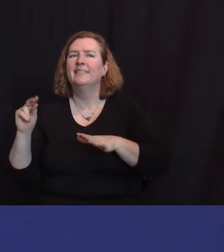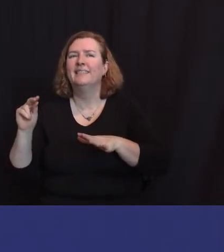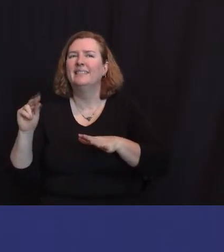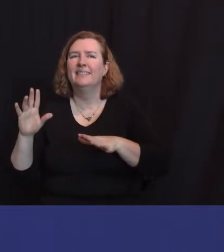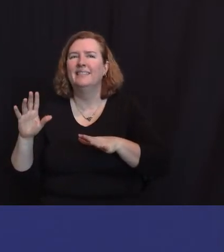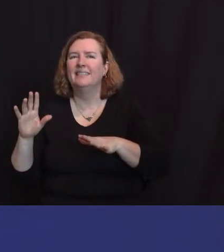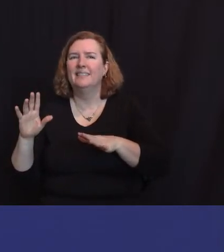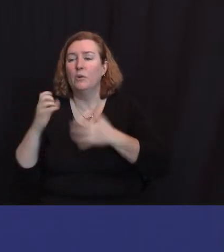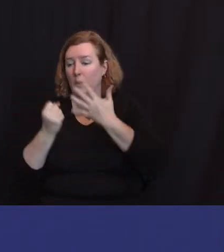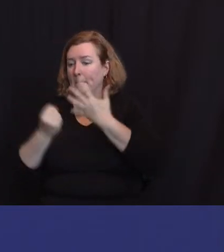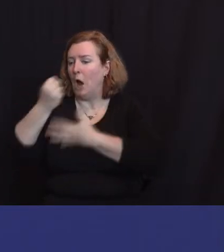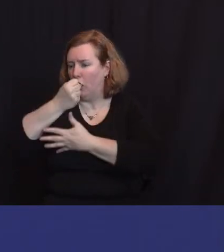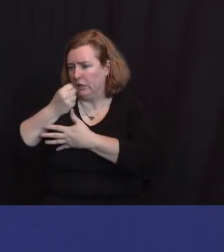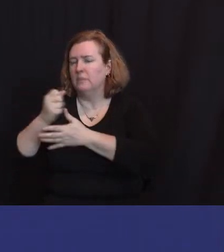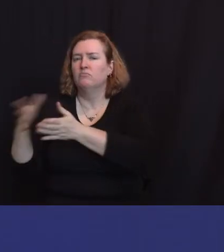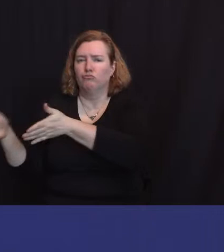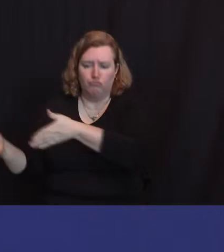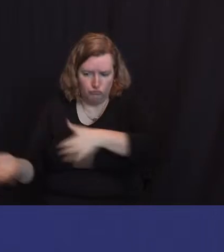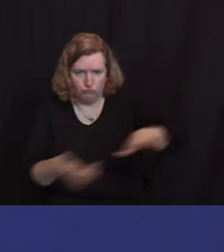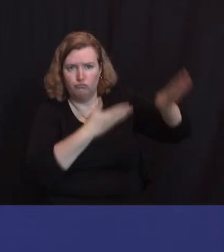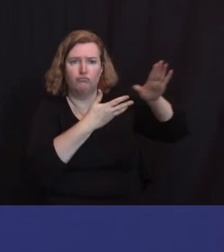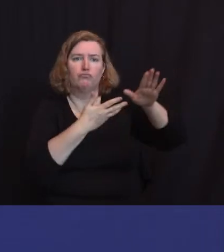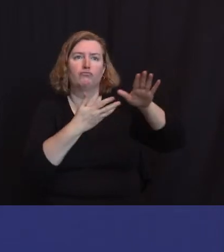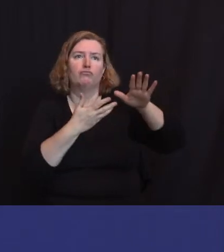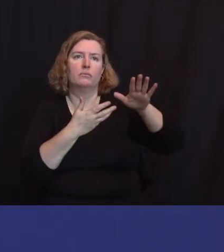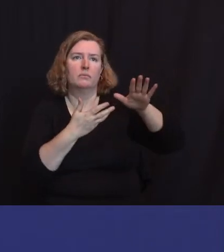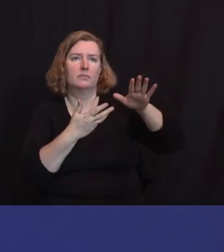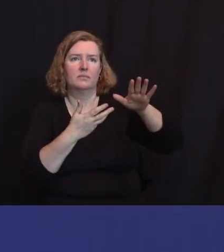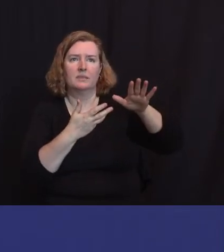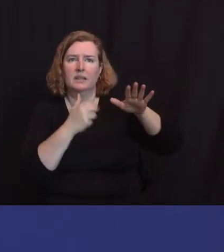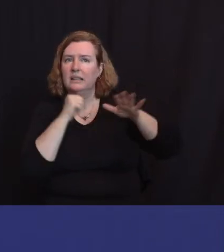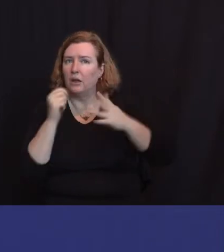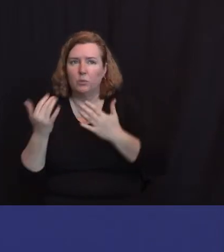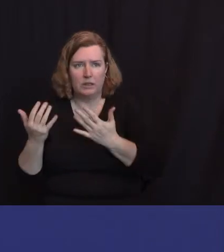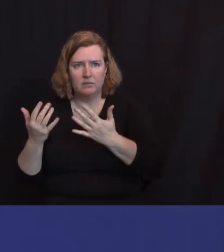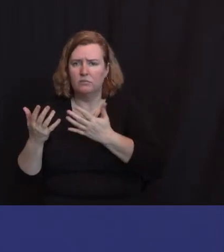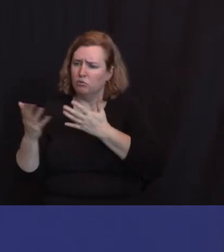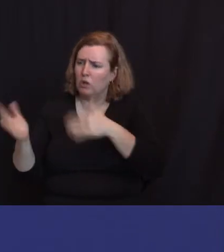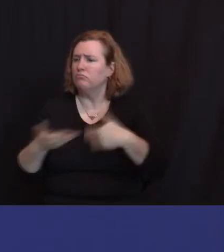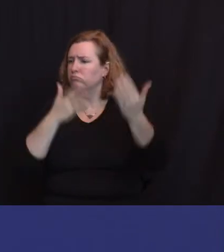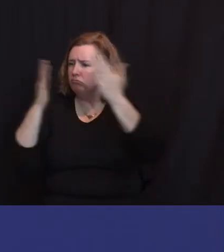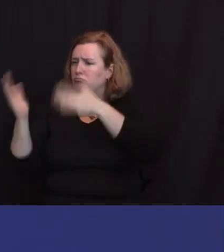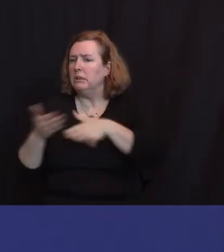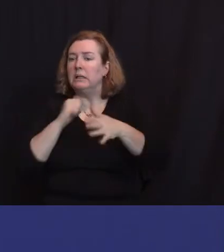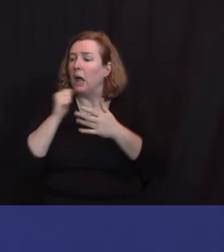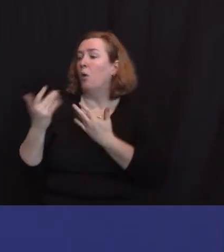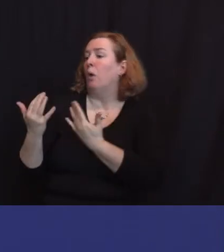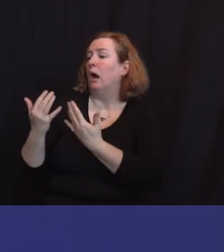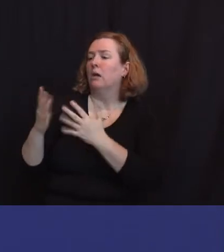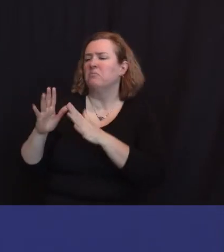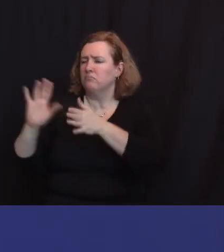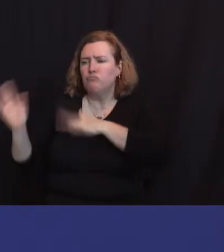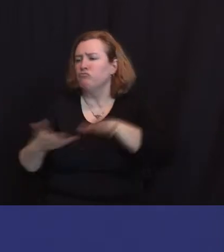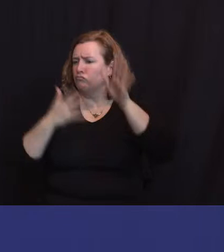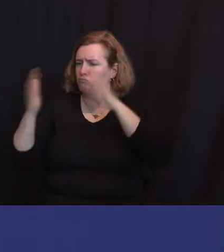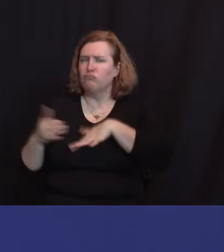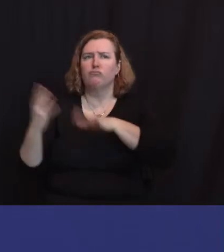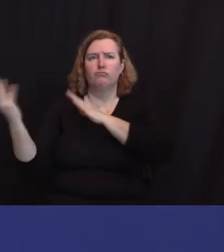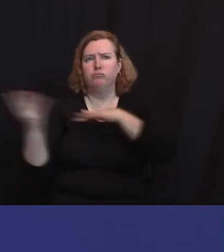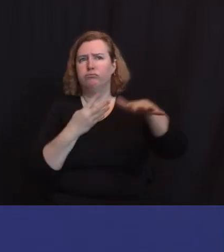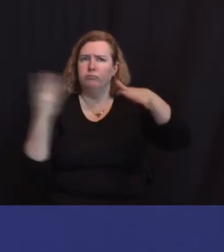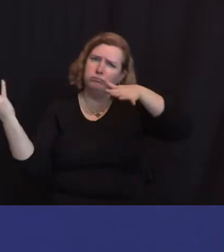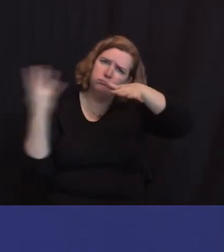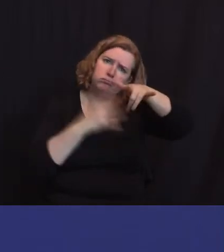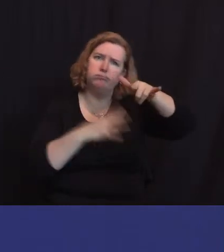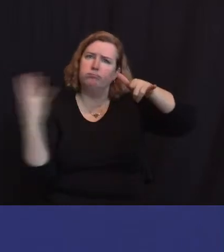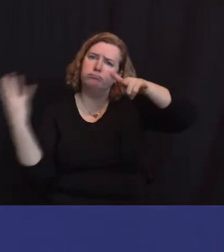waves. We're doing this because we want to give people some peace of mind, some certainty. The ability on that date would be to